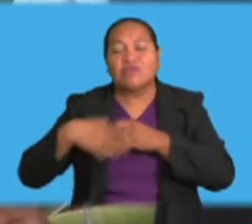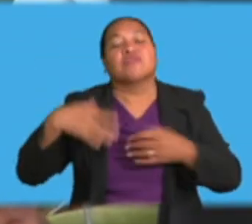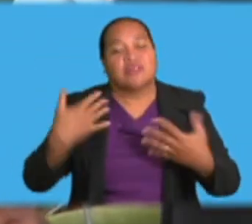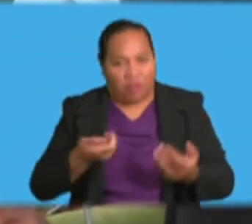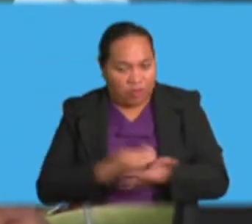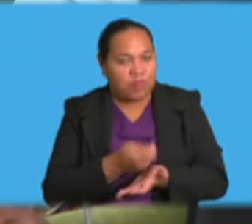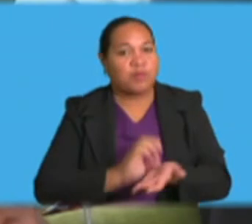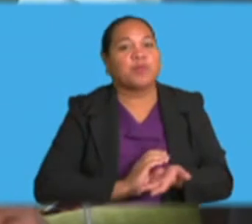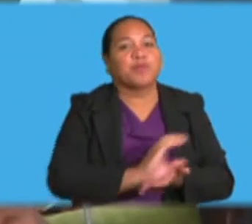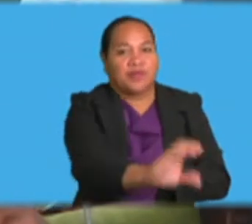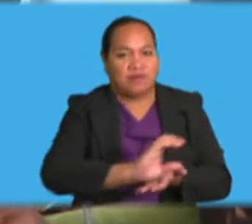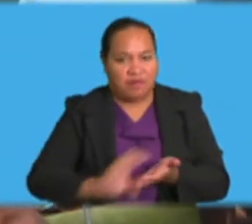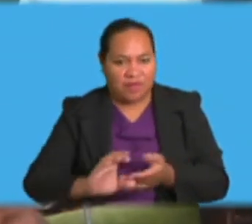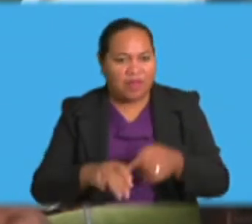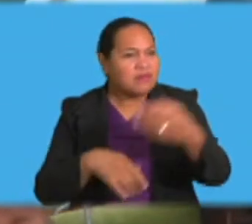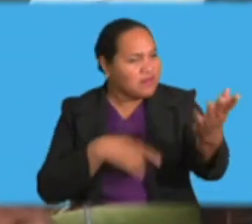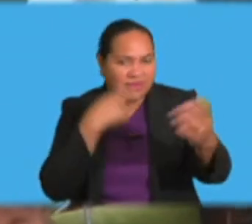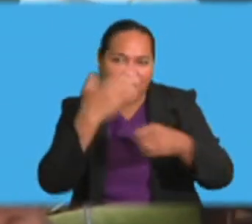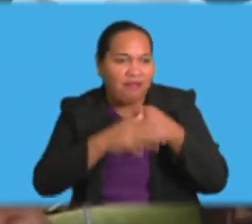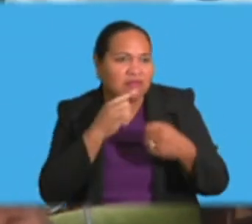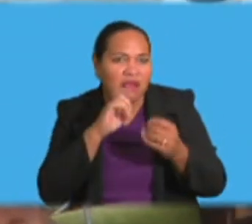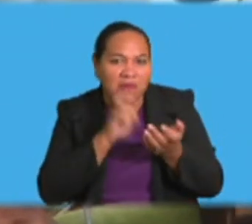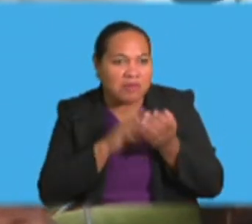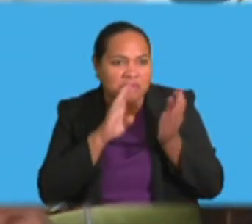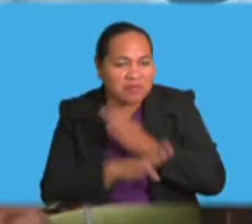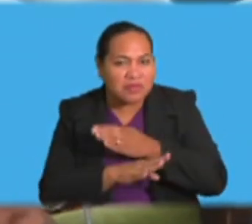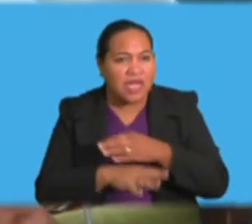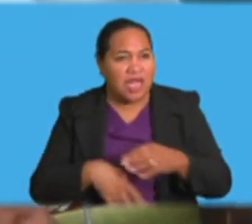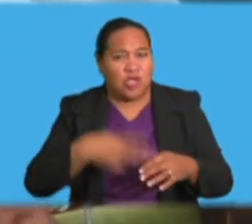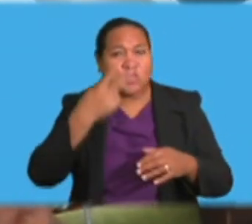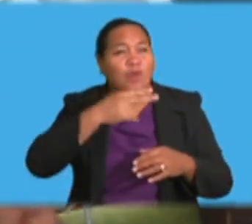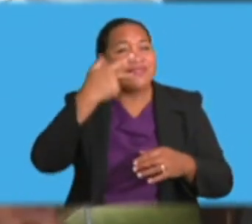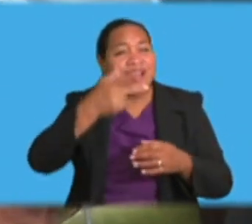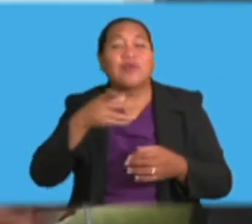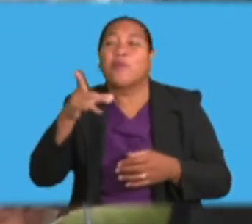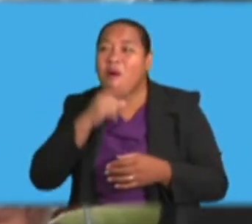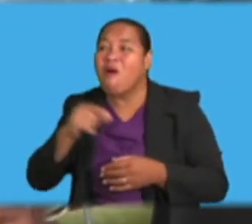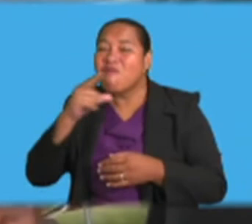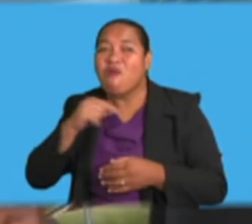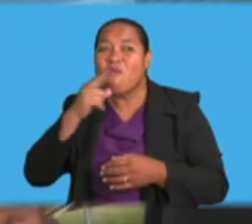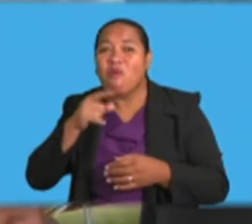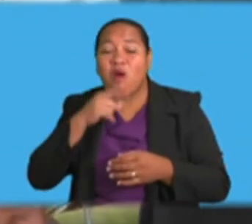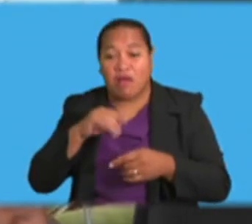debts. In 2013, after 28 years of borrowing, FPA fully